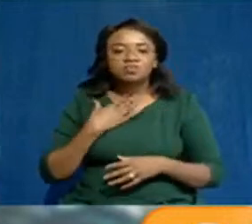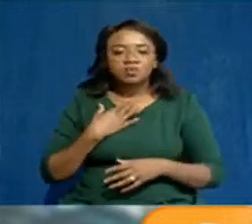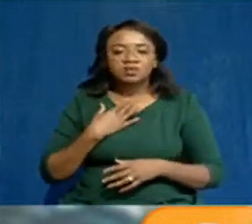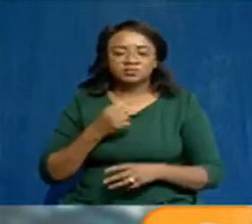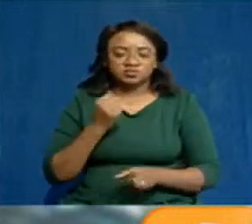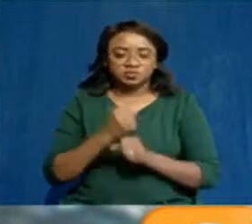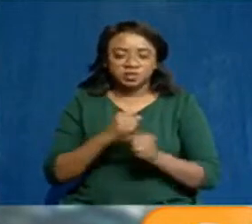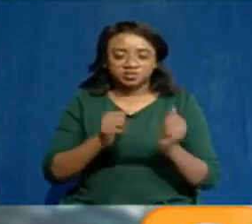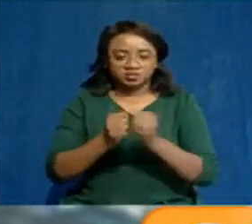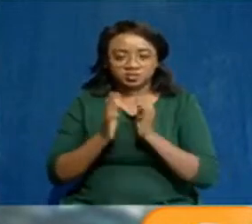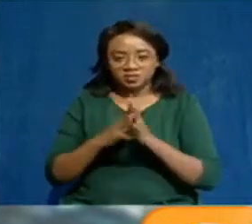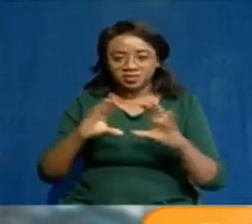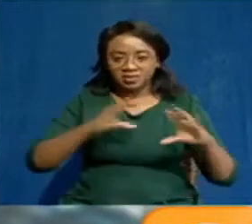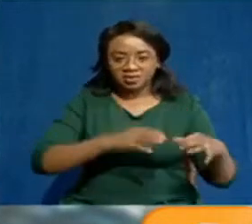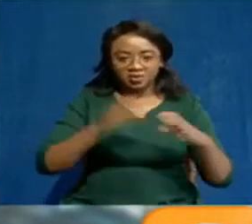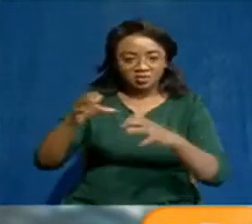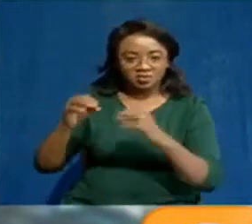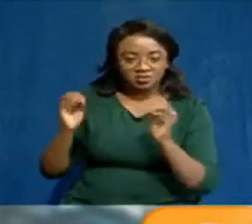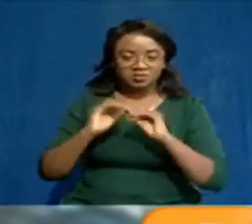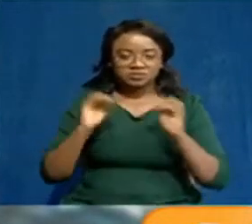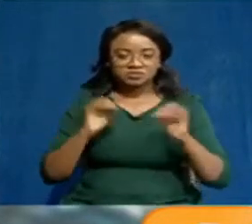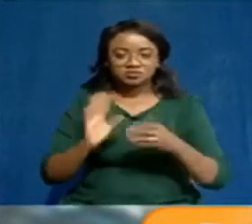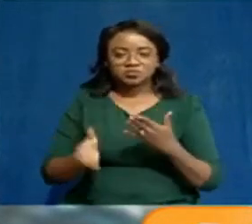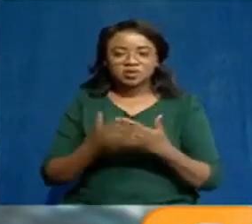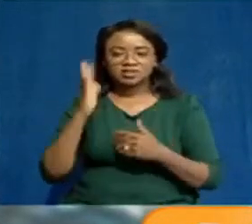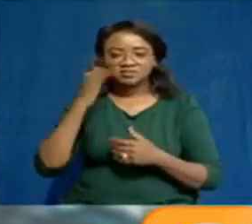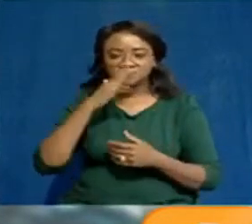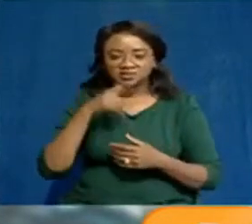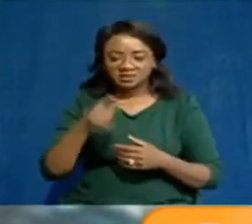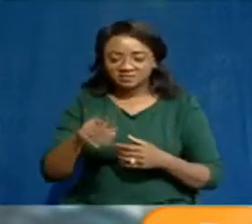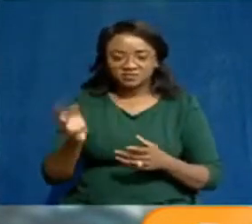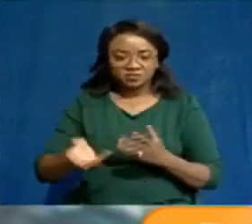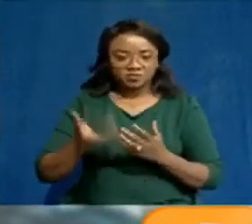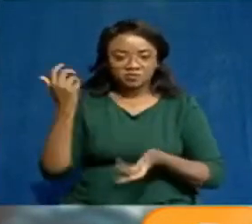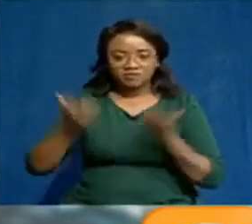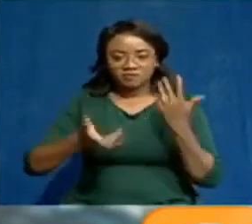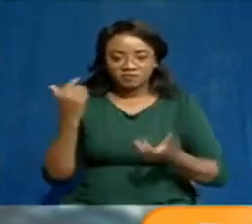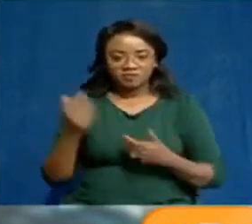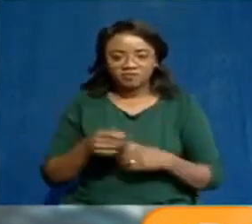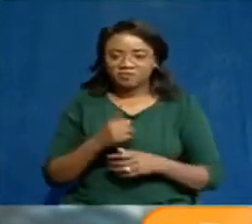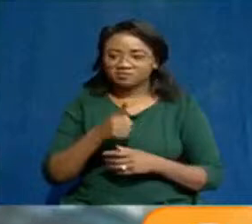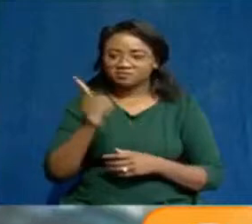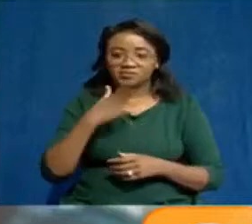the communities to help remove this waste